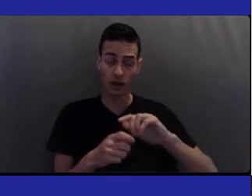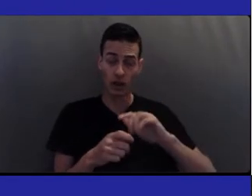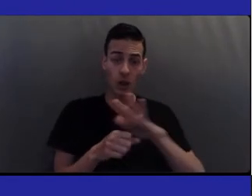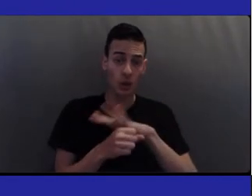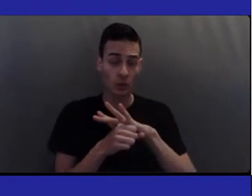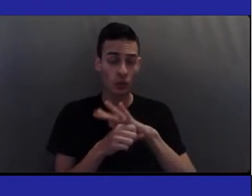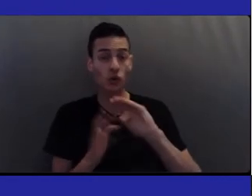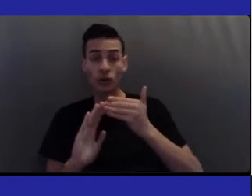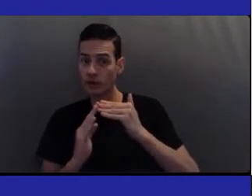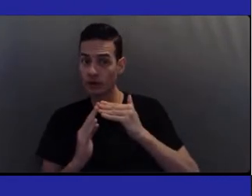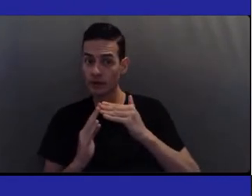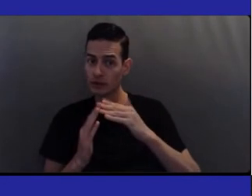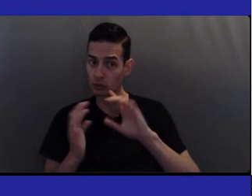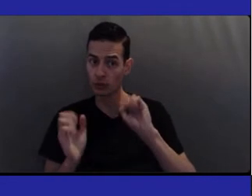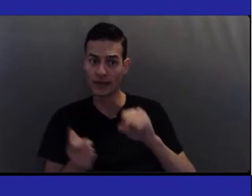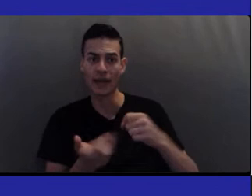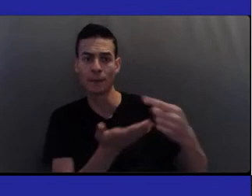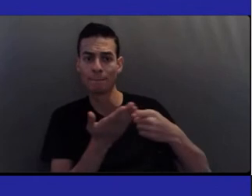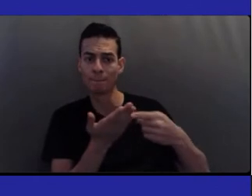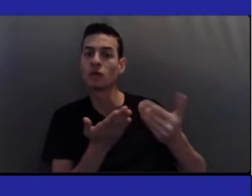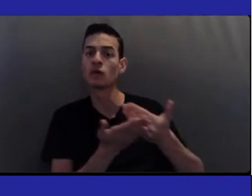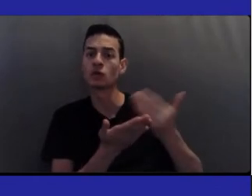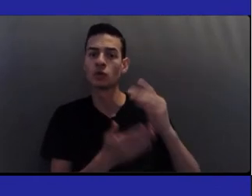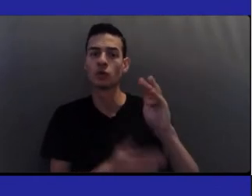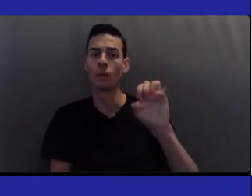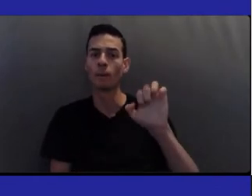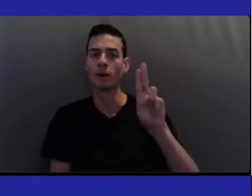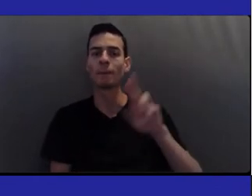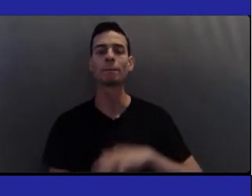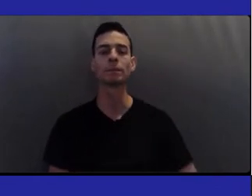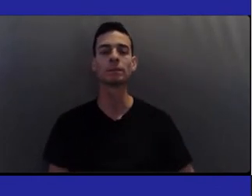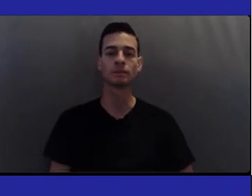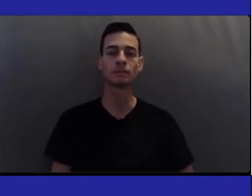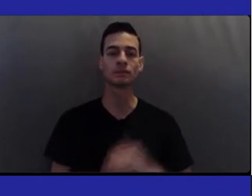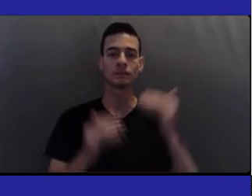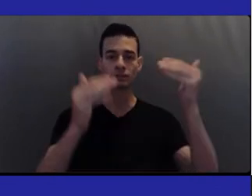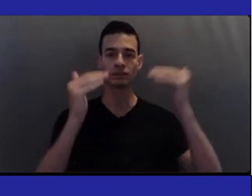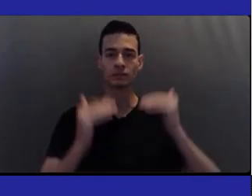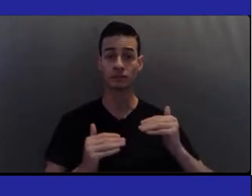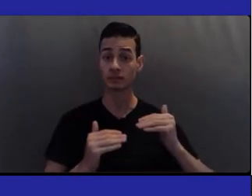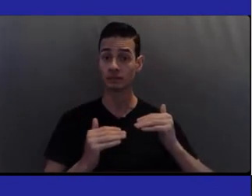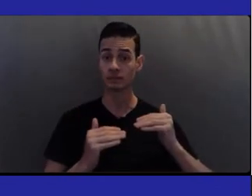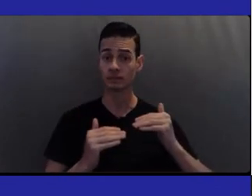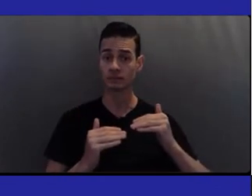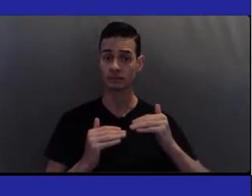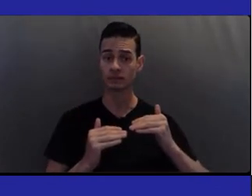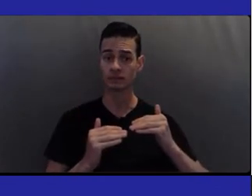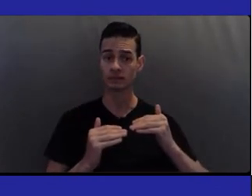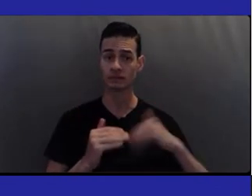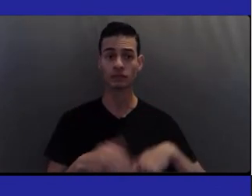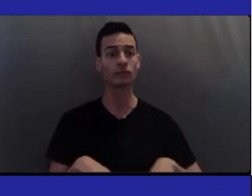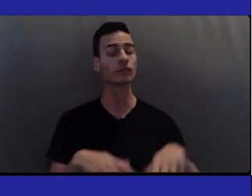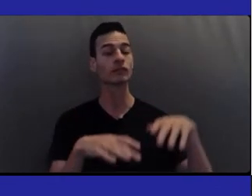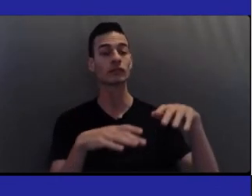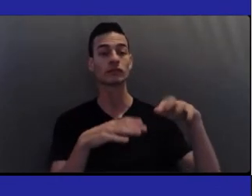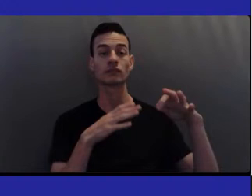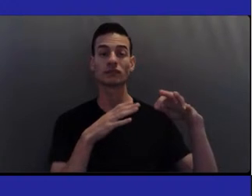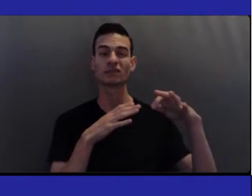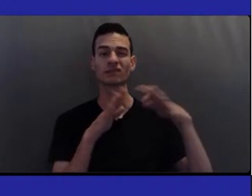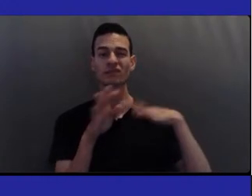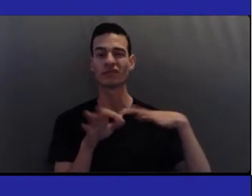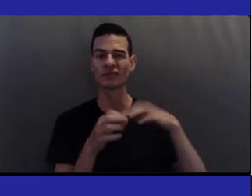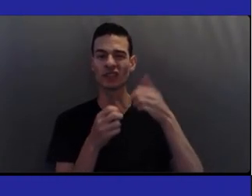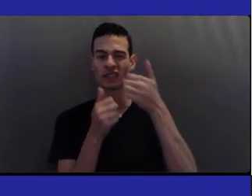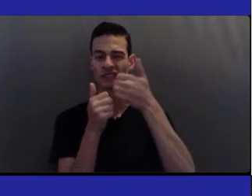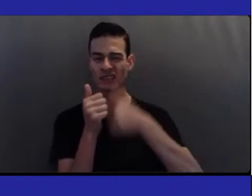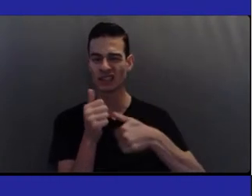around these facilities. And so then the next slides go through a little bit of the detail on each facility. Given the